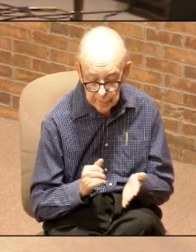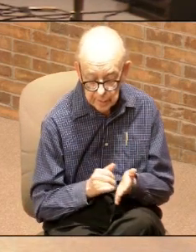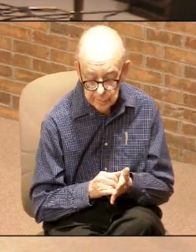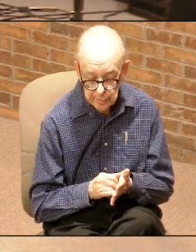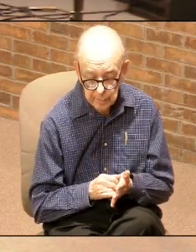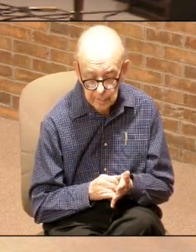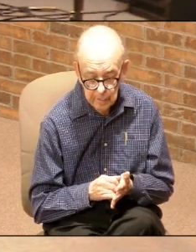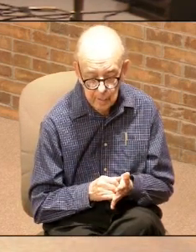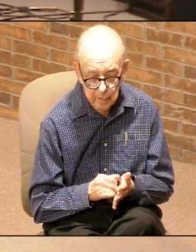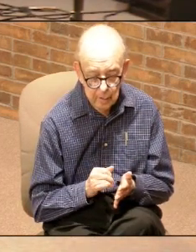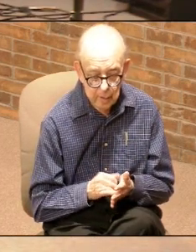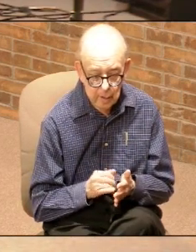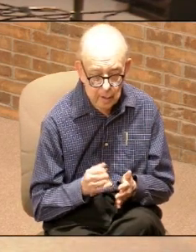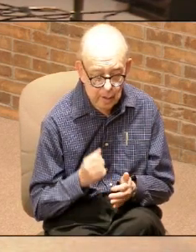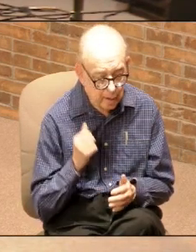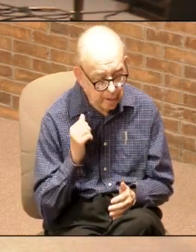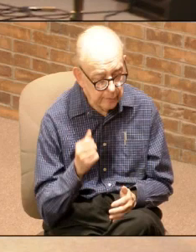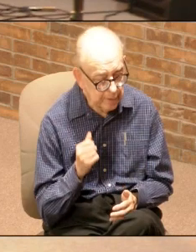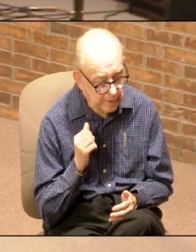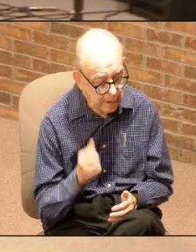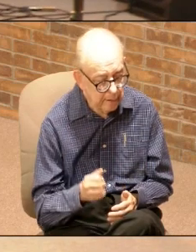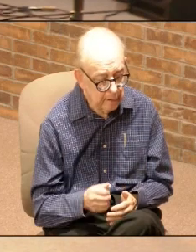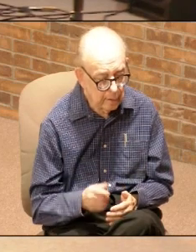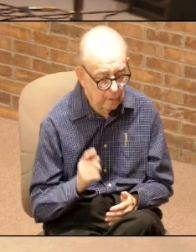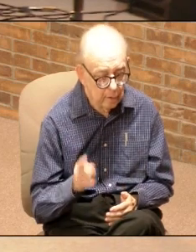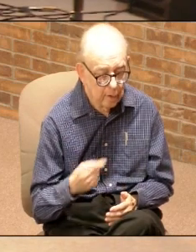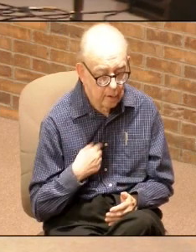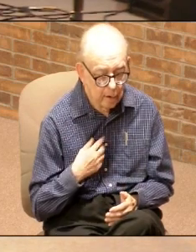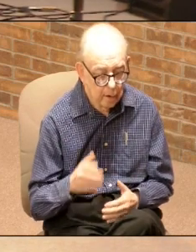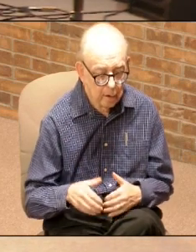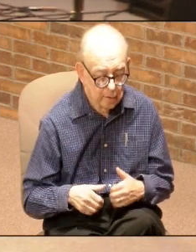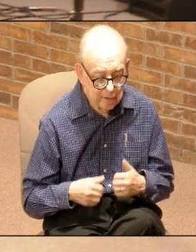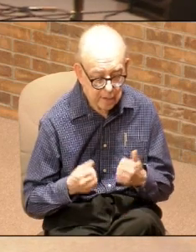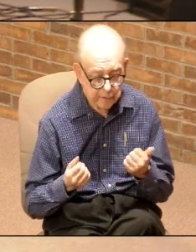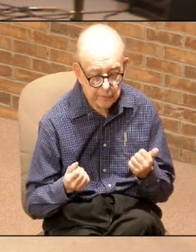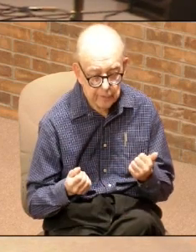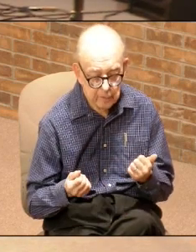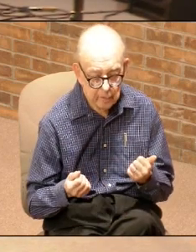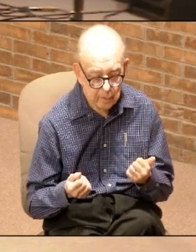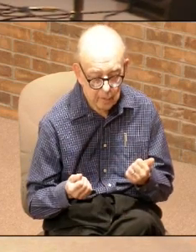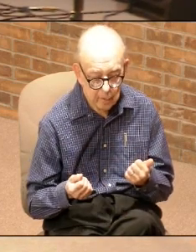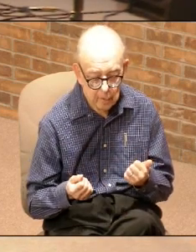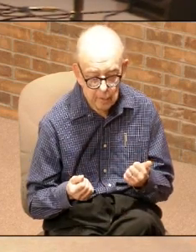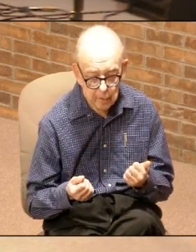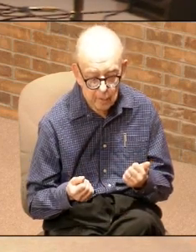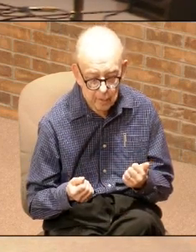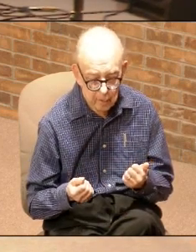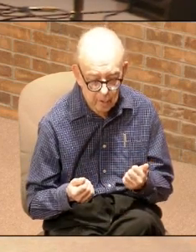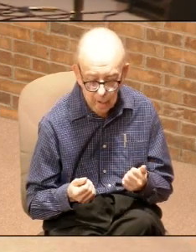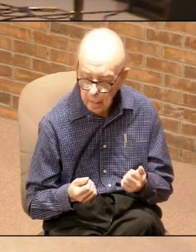this, that every day you are to live out